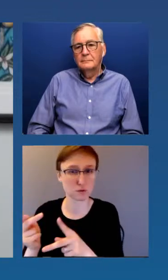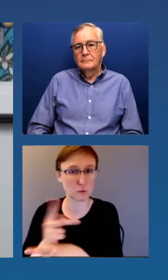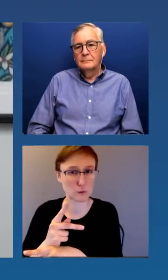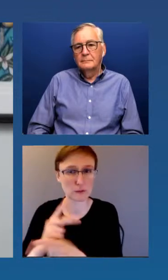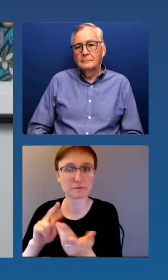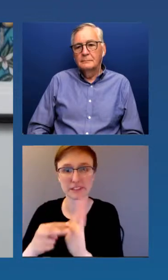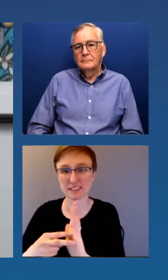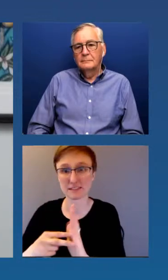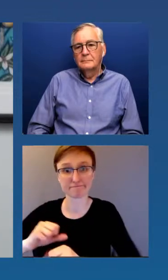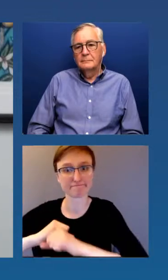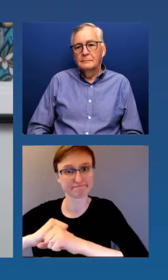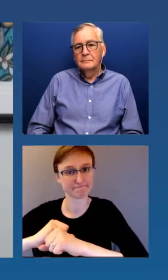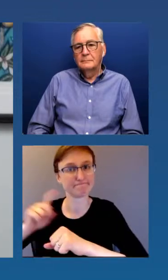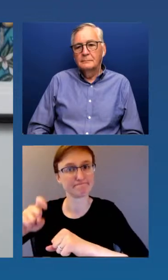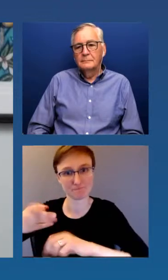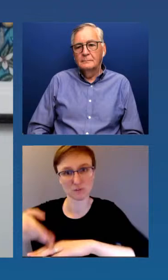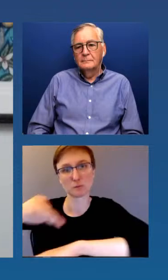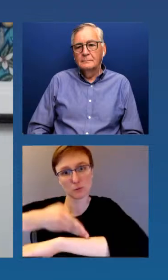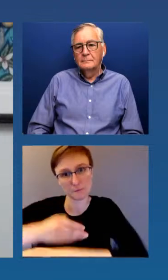from. Thanks very much.